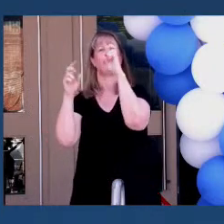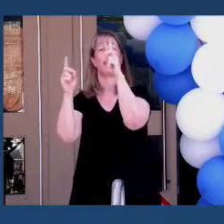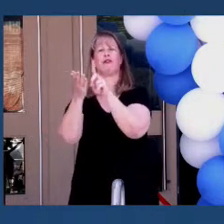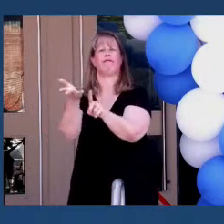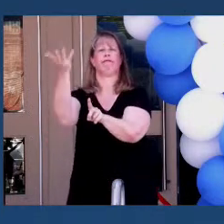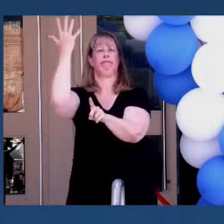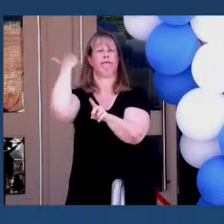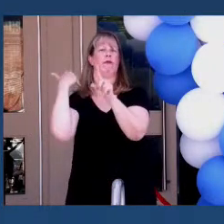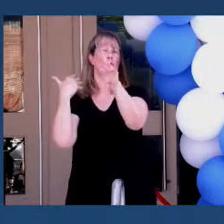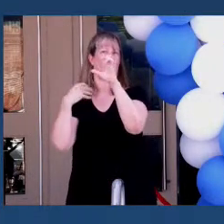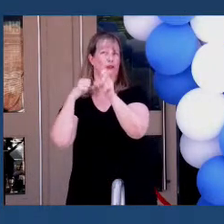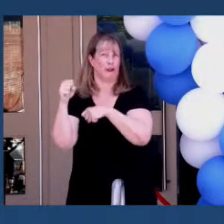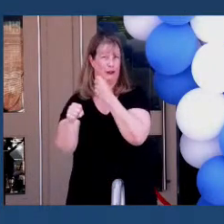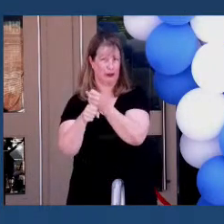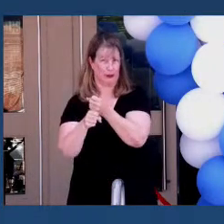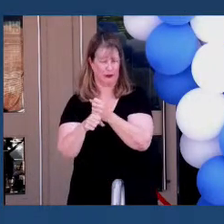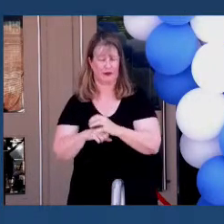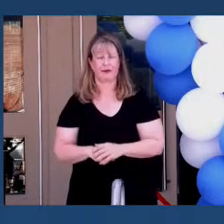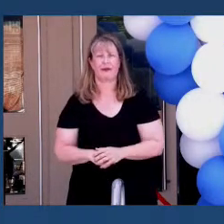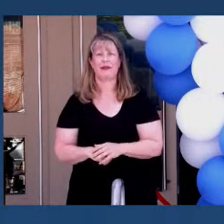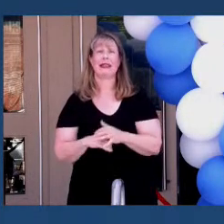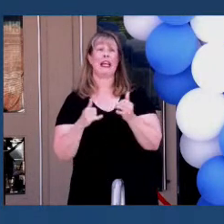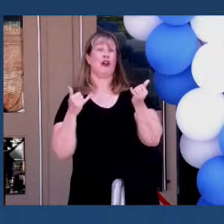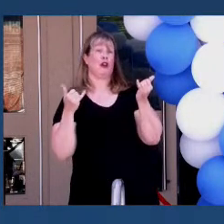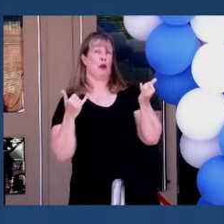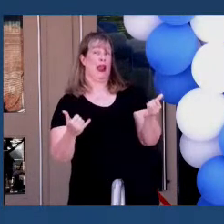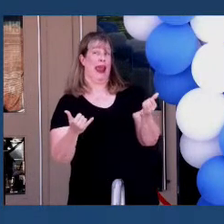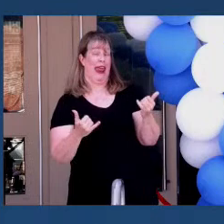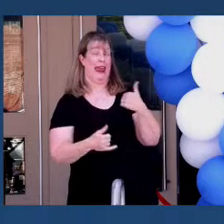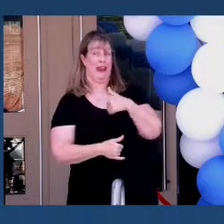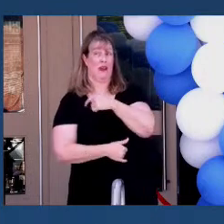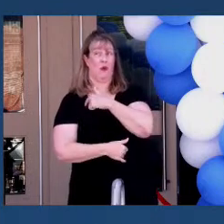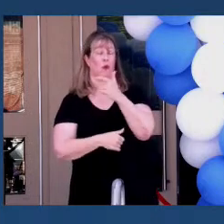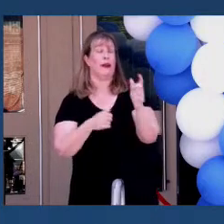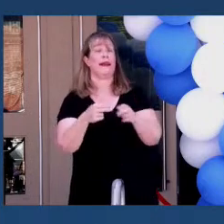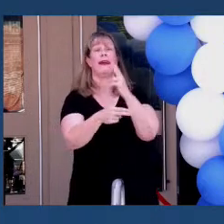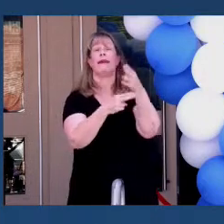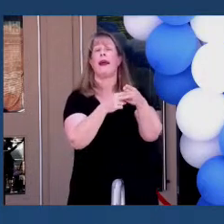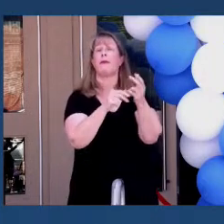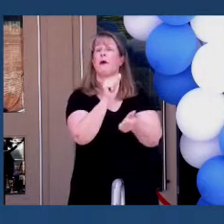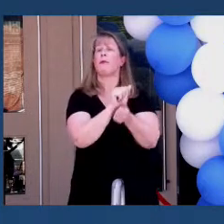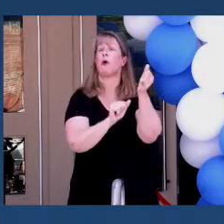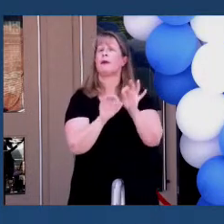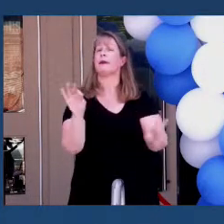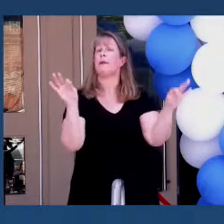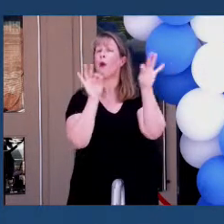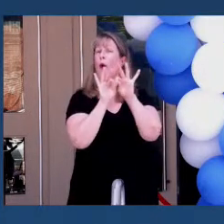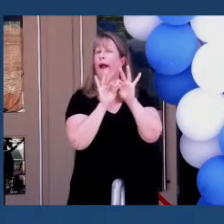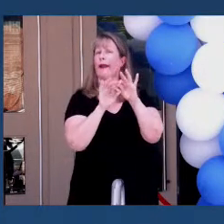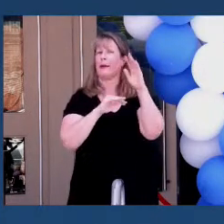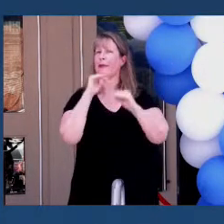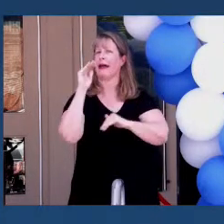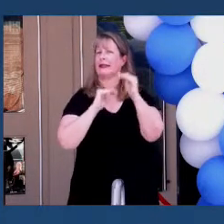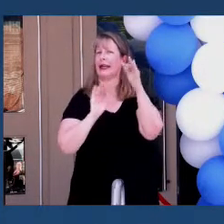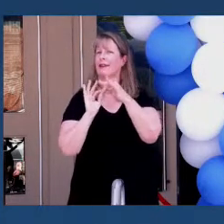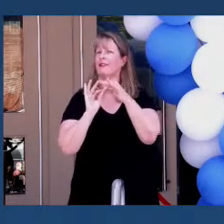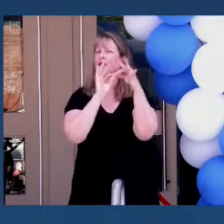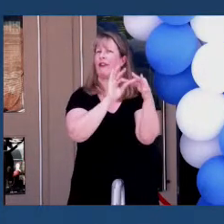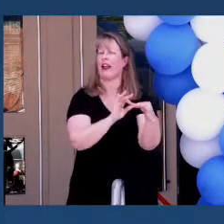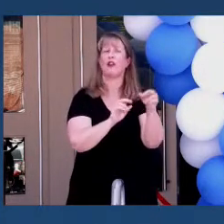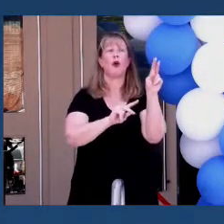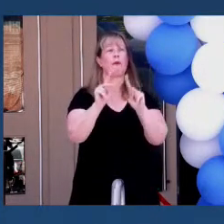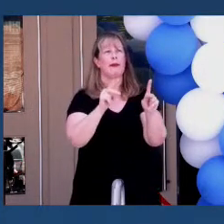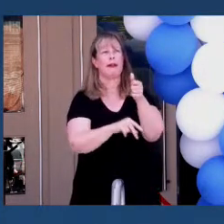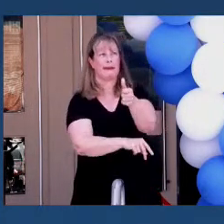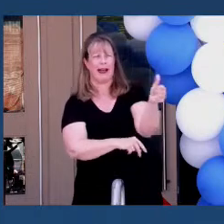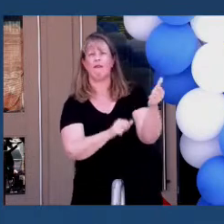ago. We name our most important things after the people who are most important